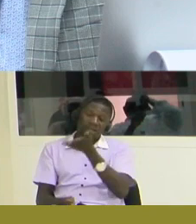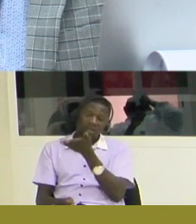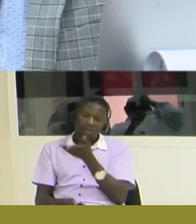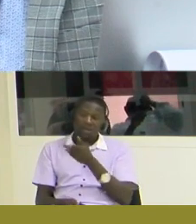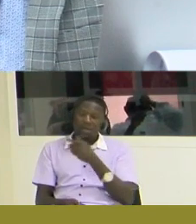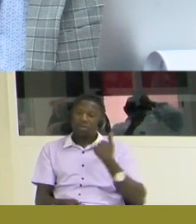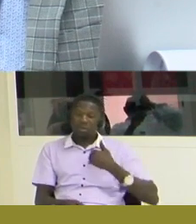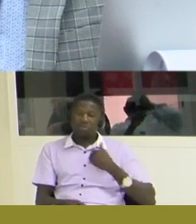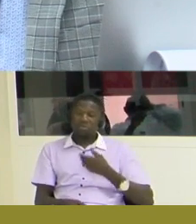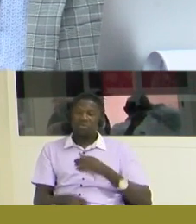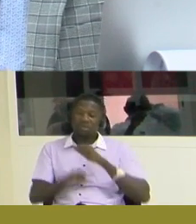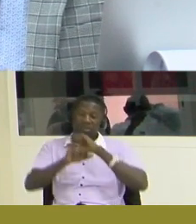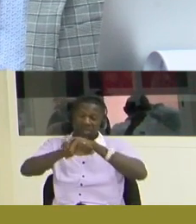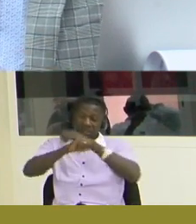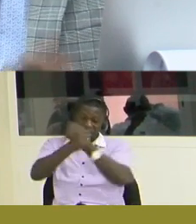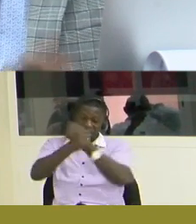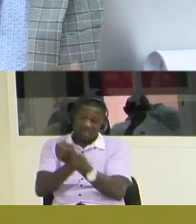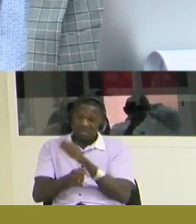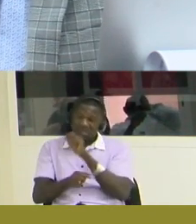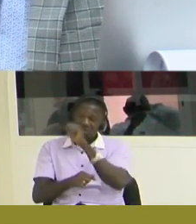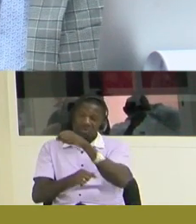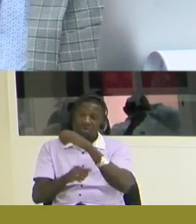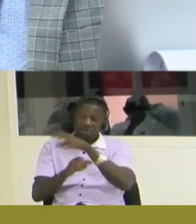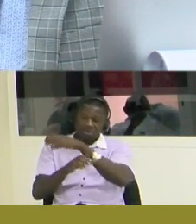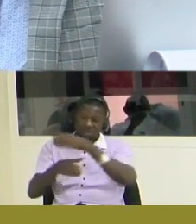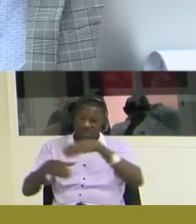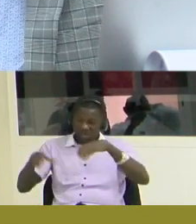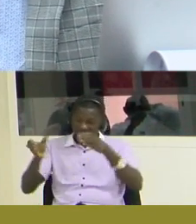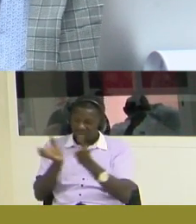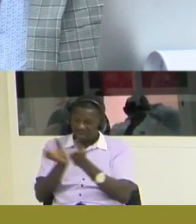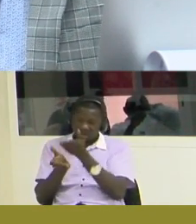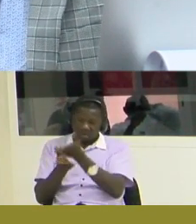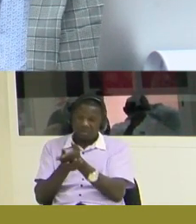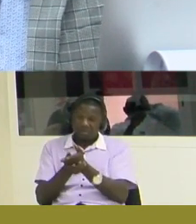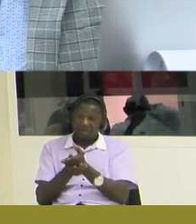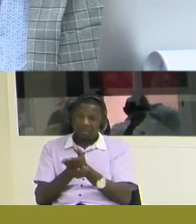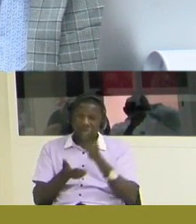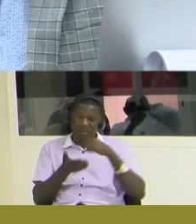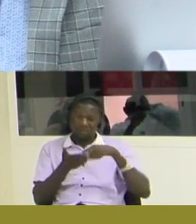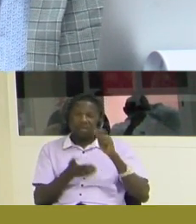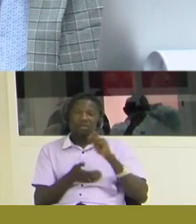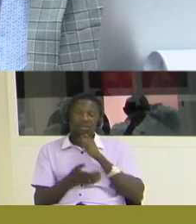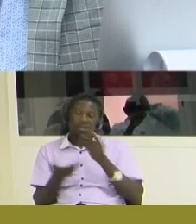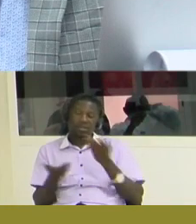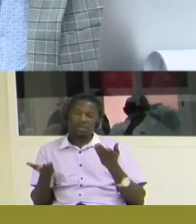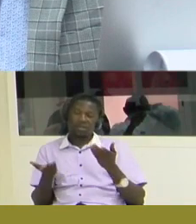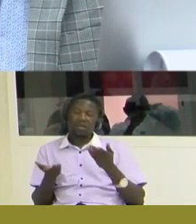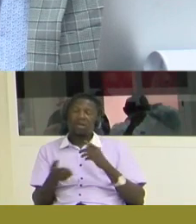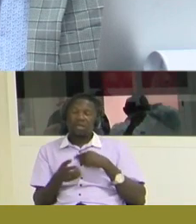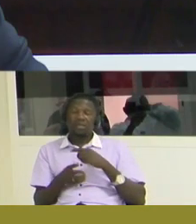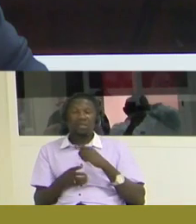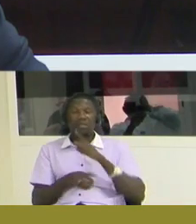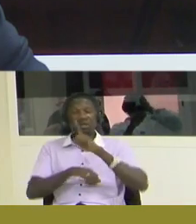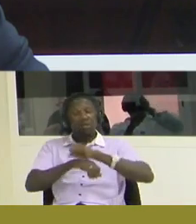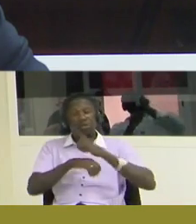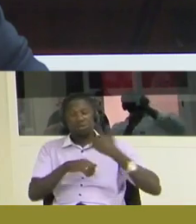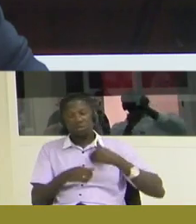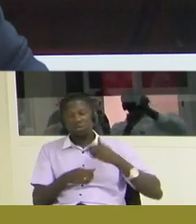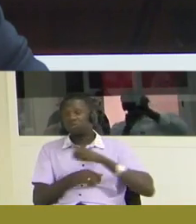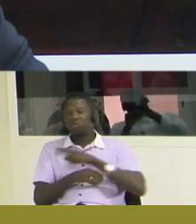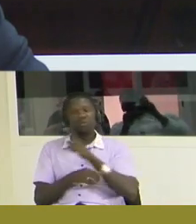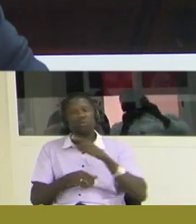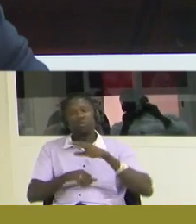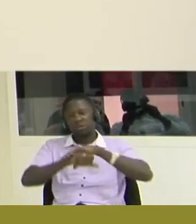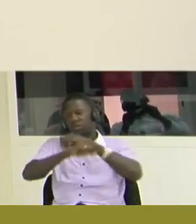camp correct yes and in fact civilians should not be detained in a military camp yes that is correct